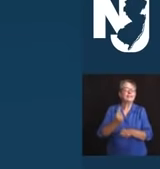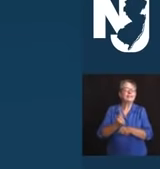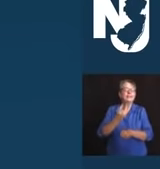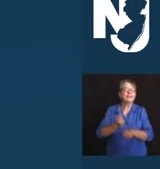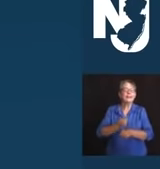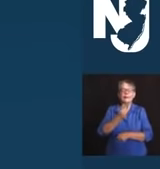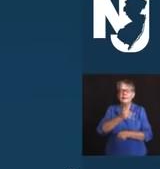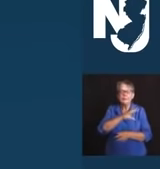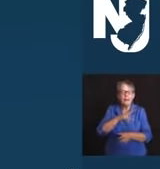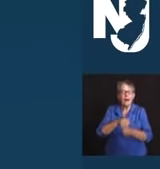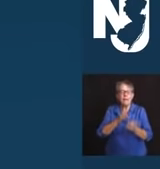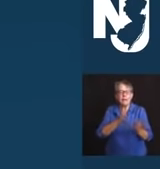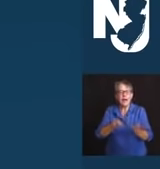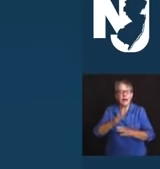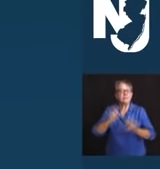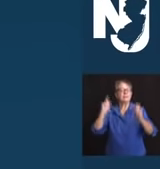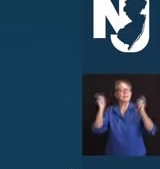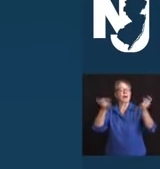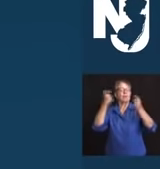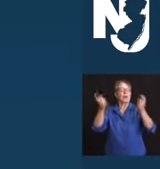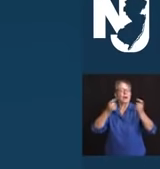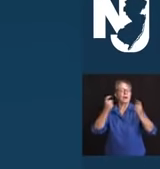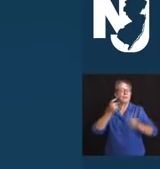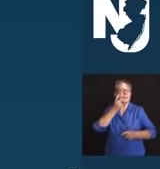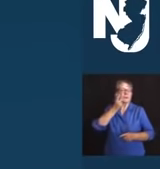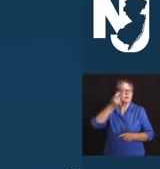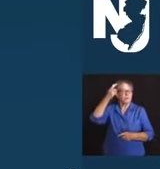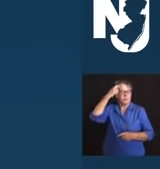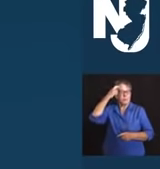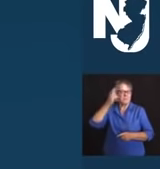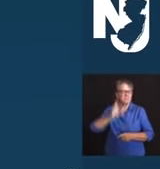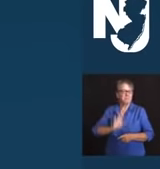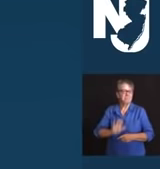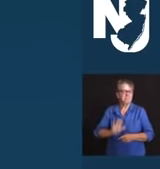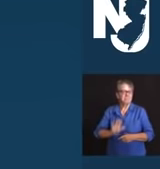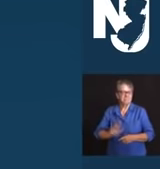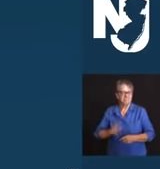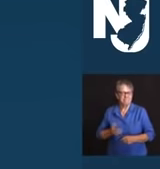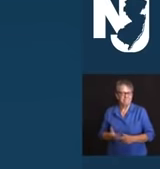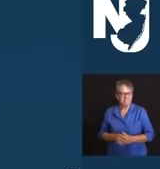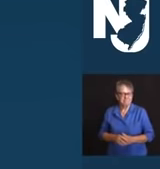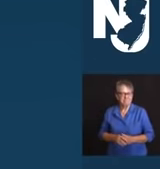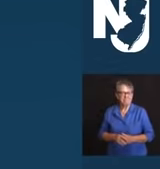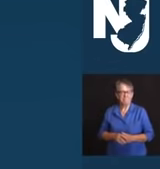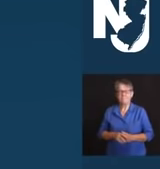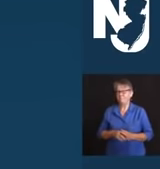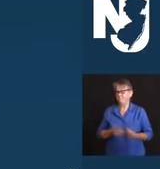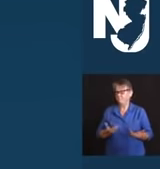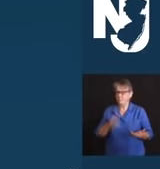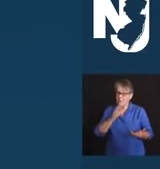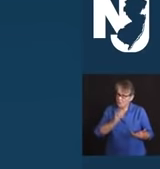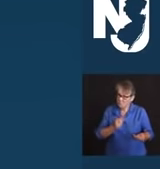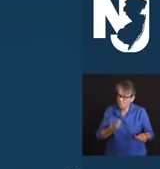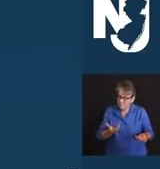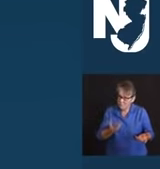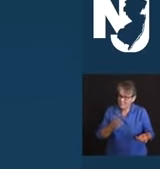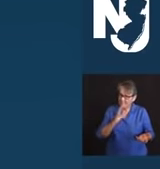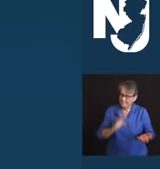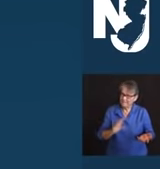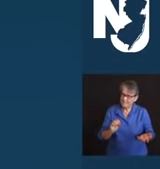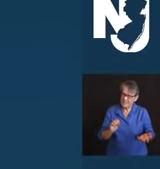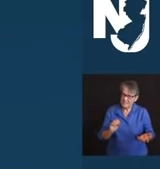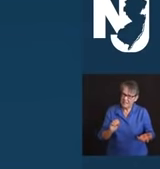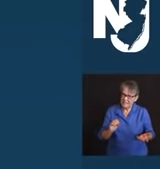said, I've heard from all sorts of folks who have come out of the woodwork since Ray passed. Service was his calling.